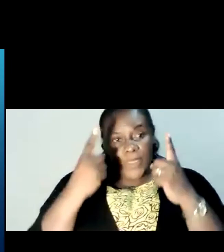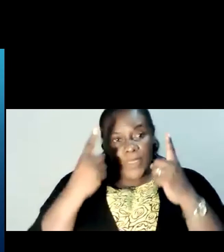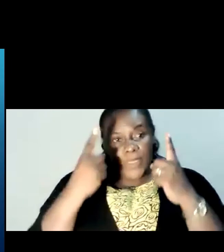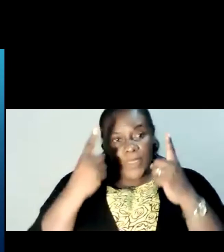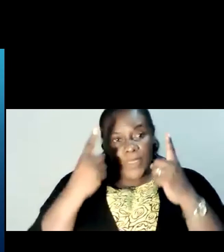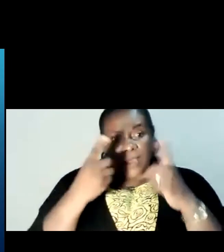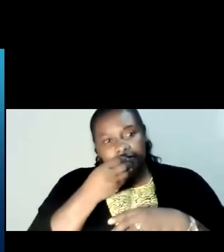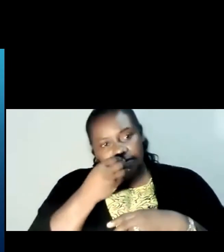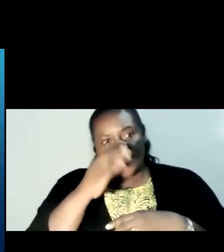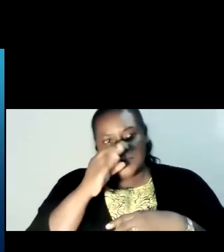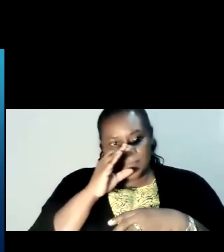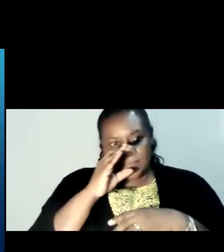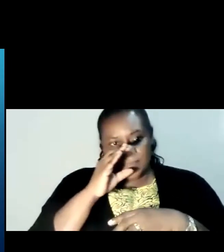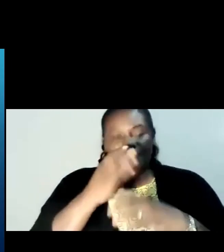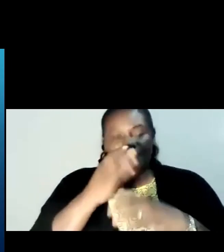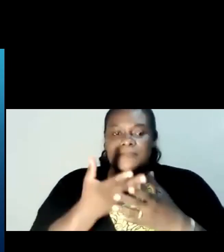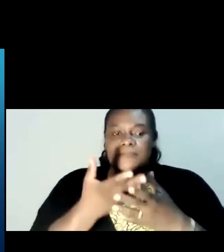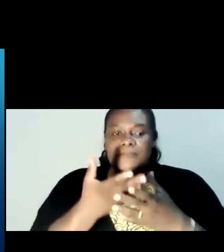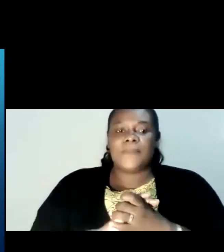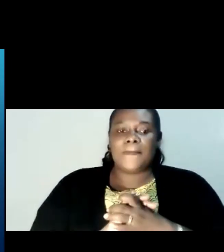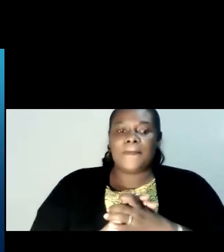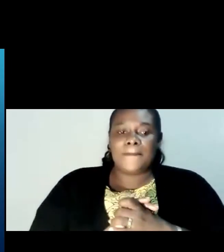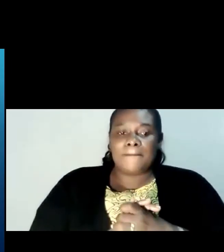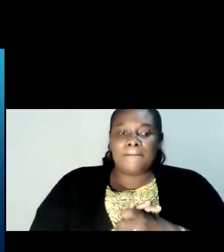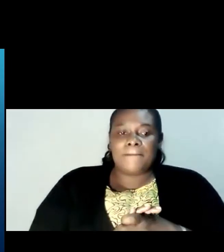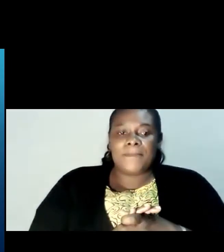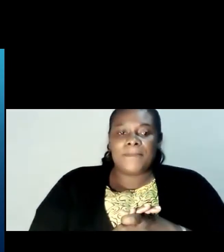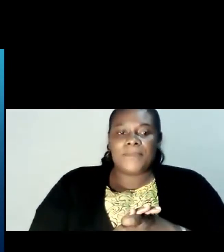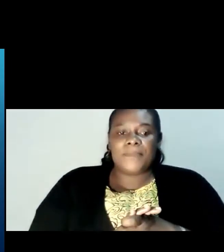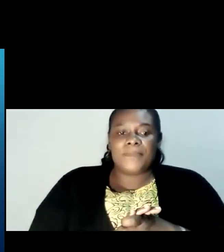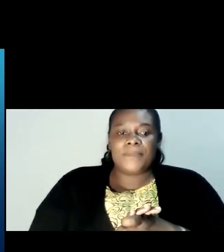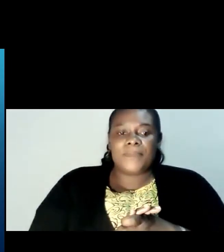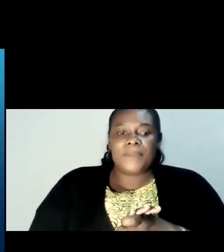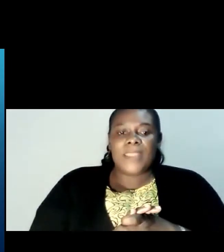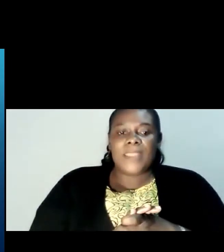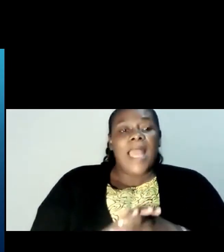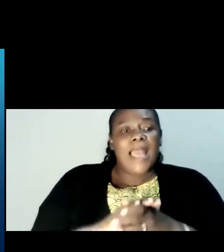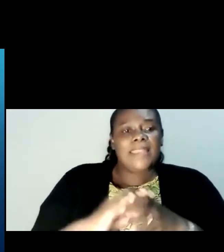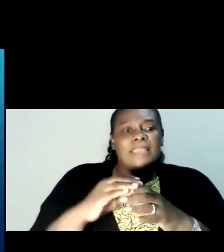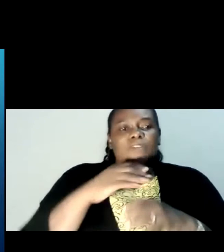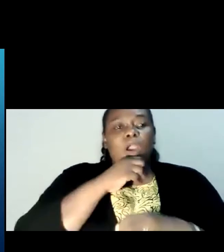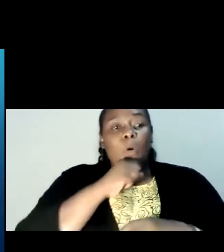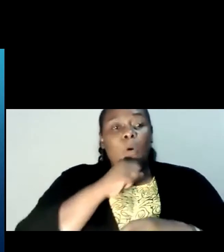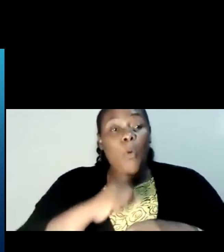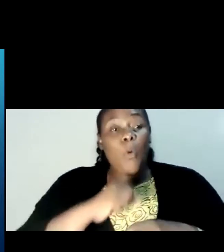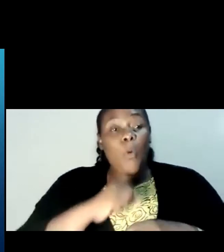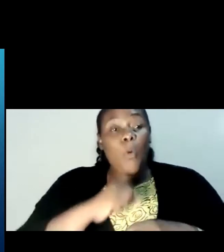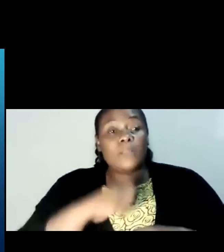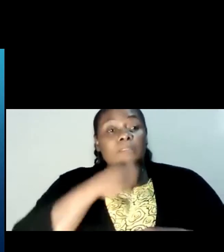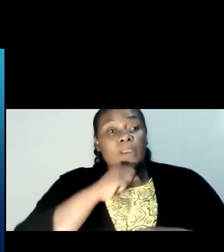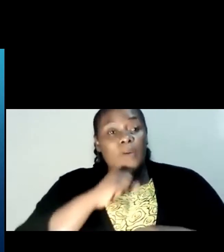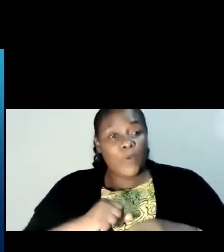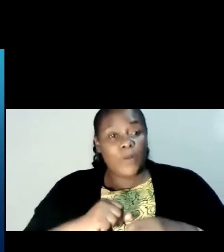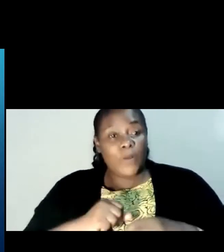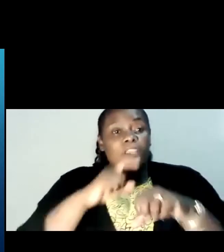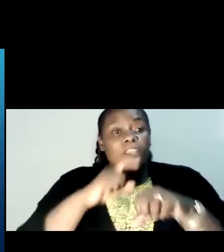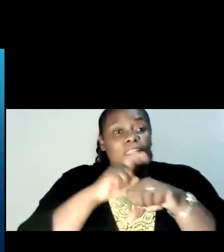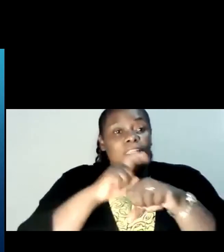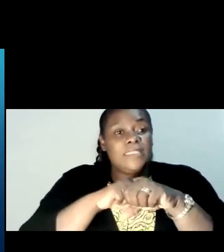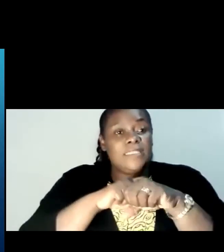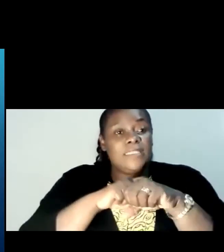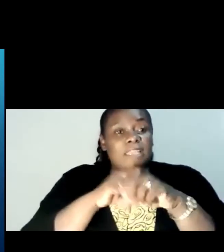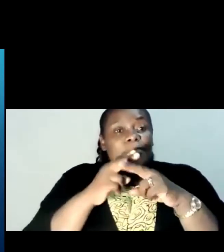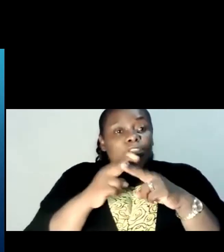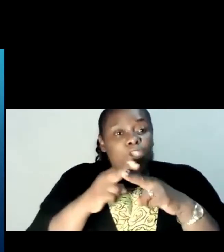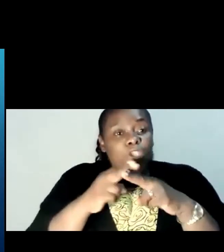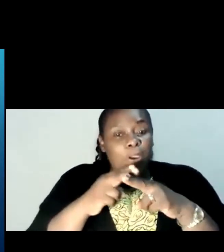And the period of time tends to shorten as we get older. And this is because when